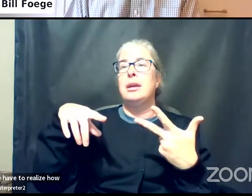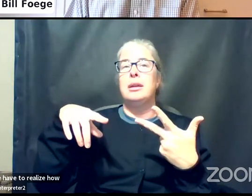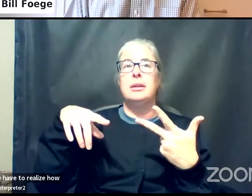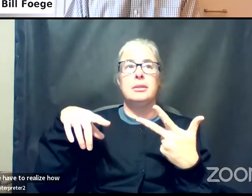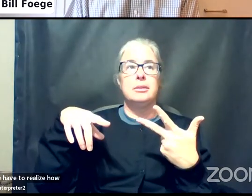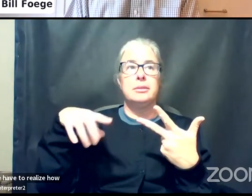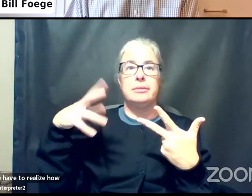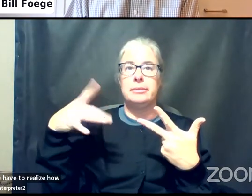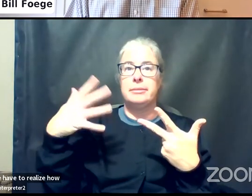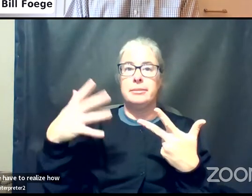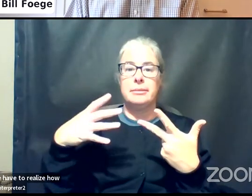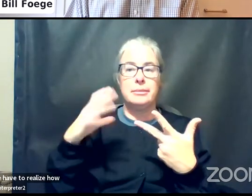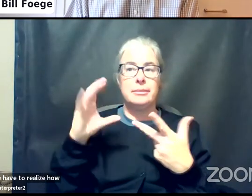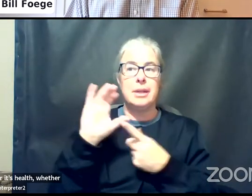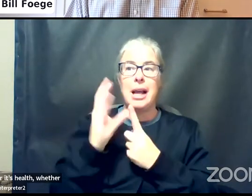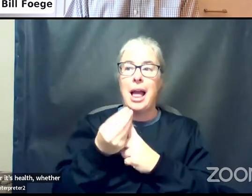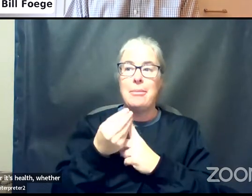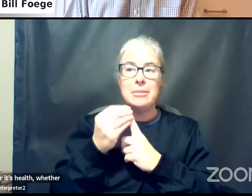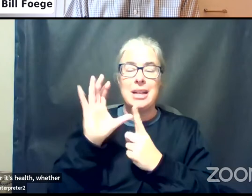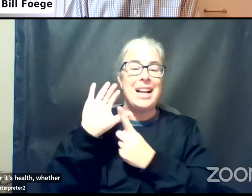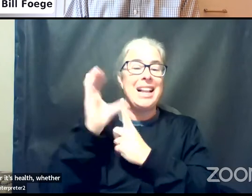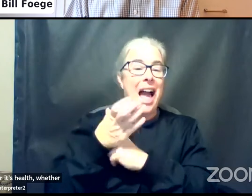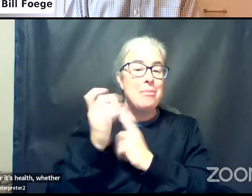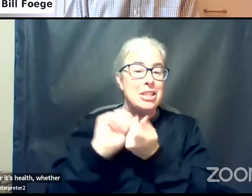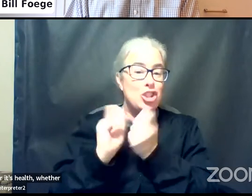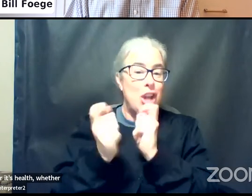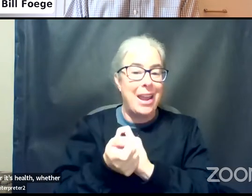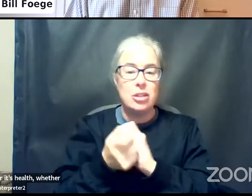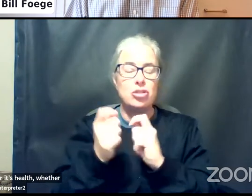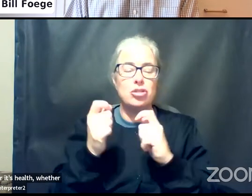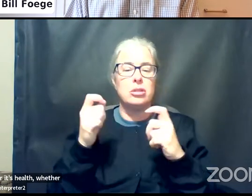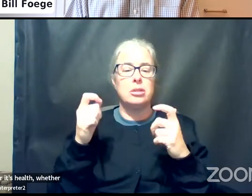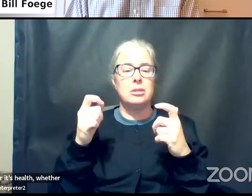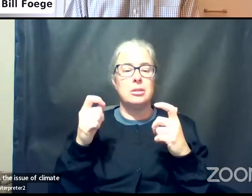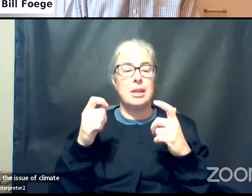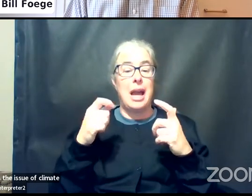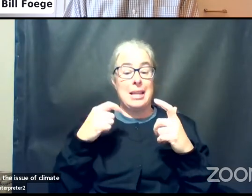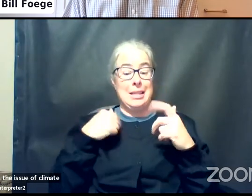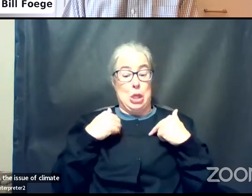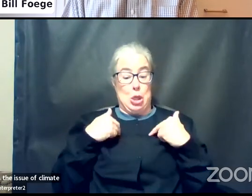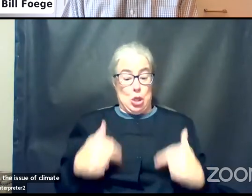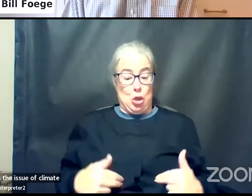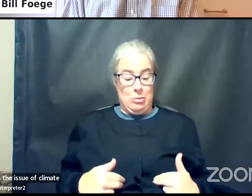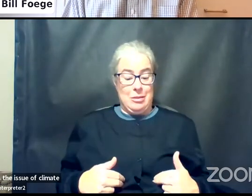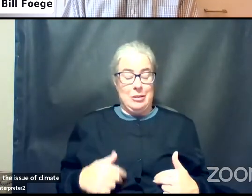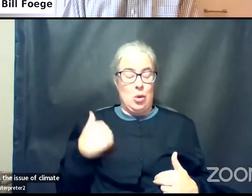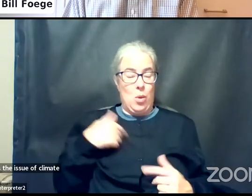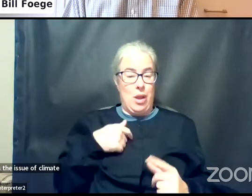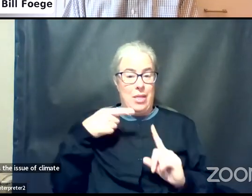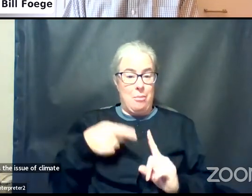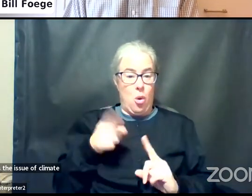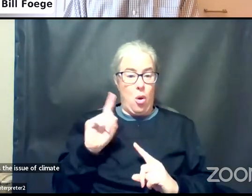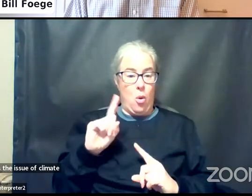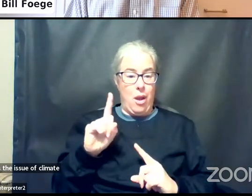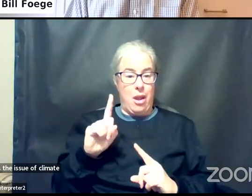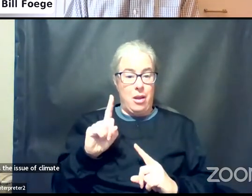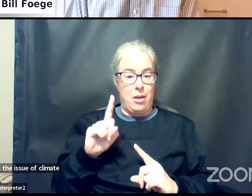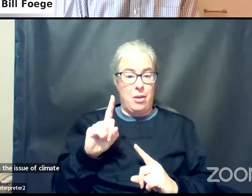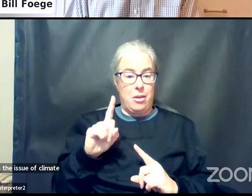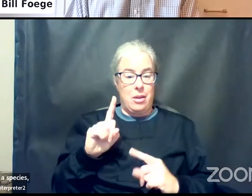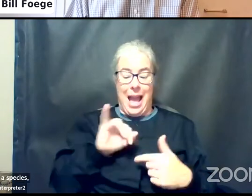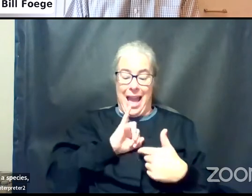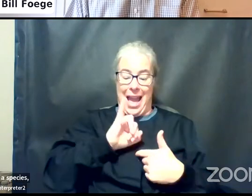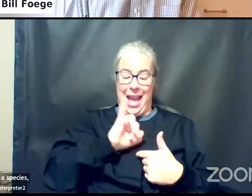issue of of climate change you know I think as a as a species you know we're at a point where the eye